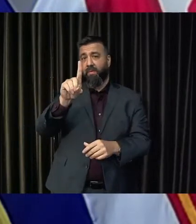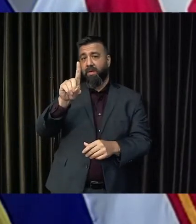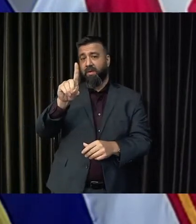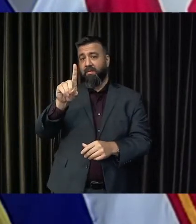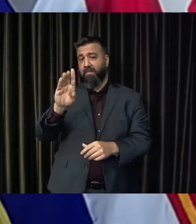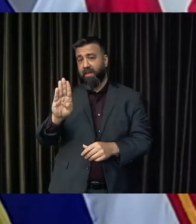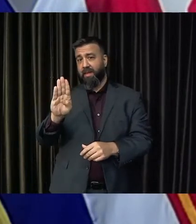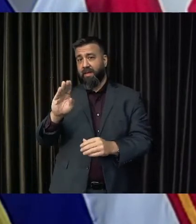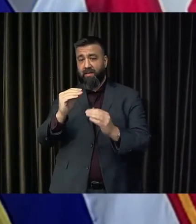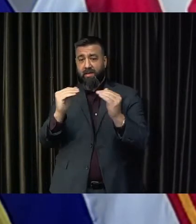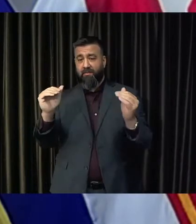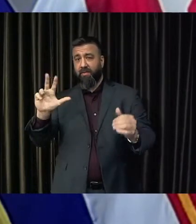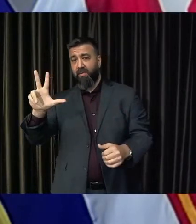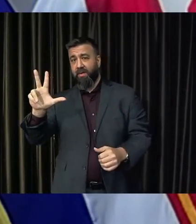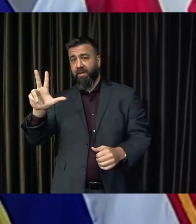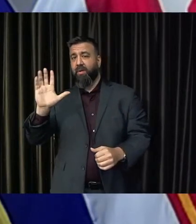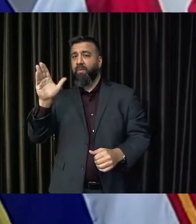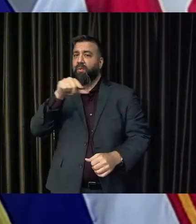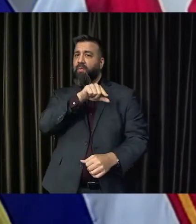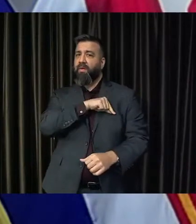eligible until March 15th.